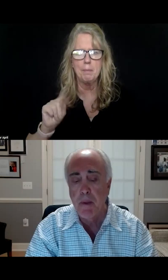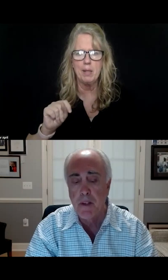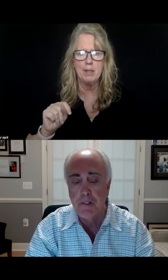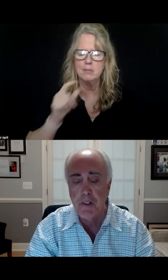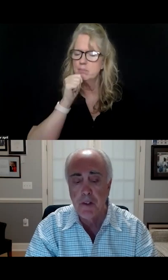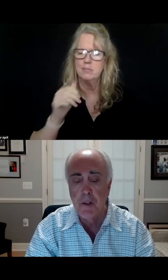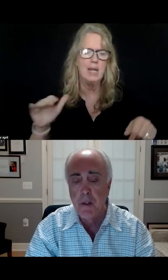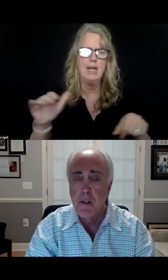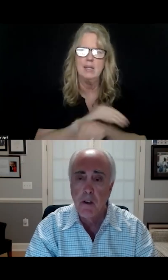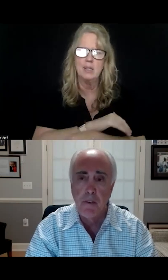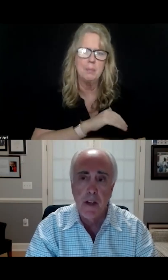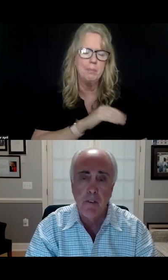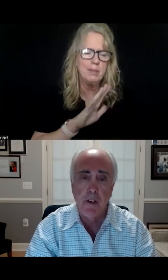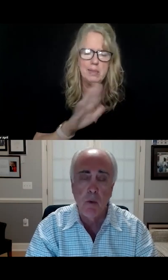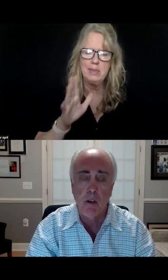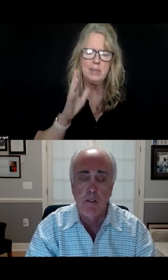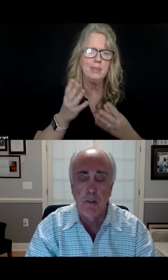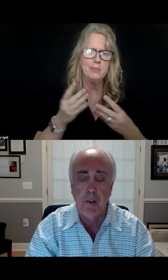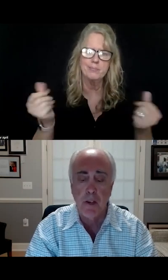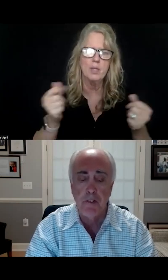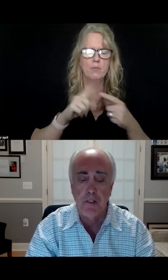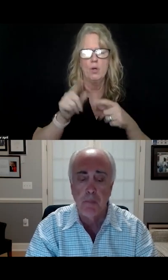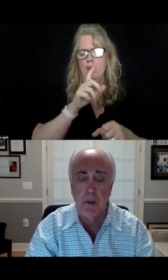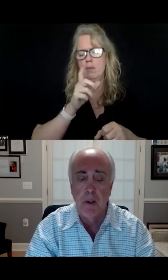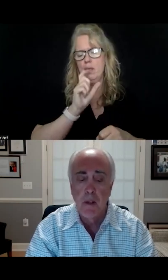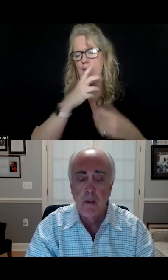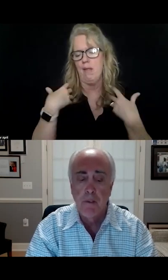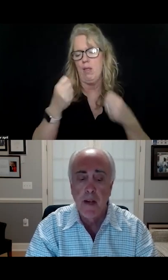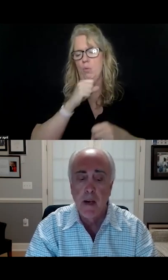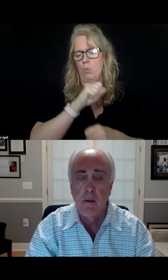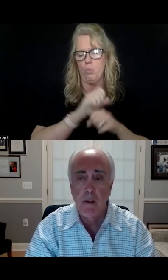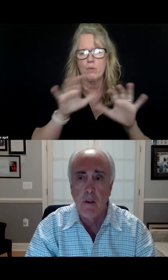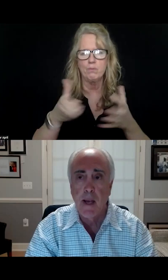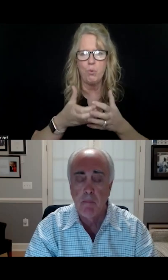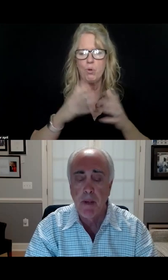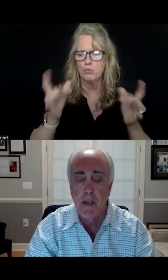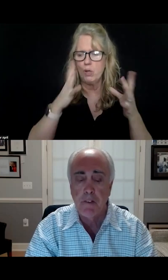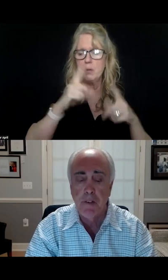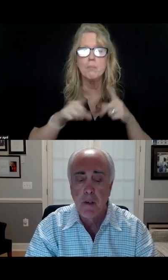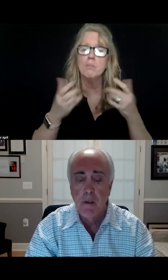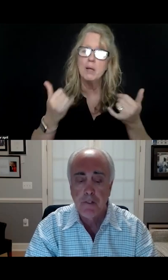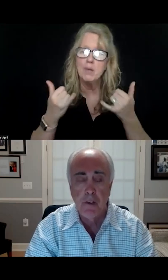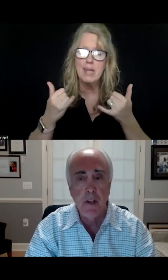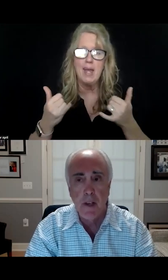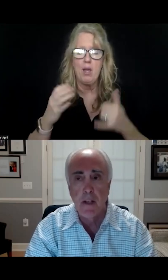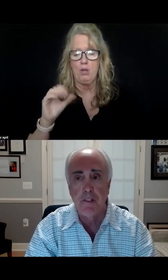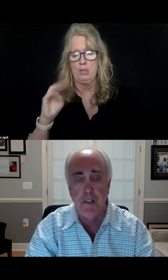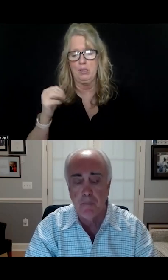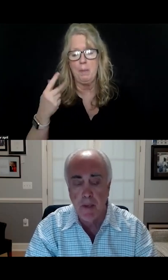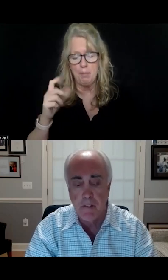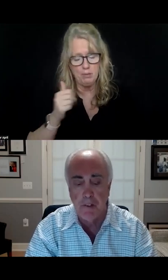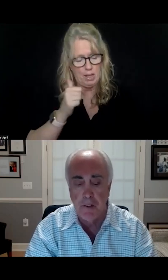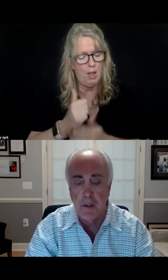complete panacea, for the healthcare workforce crisis, but for now, compacts certainly enhance